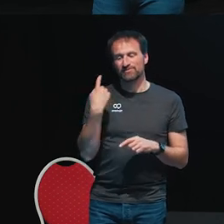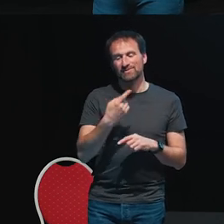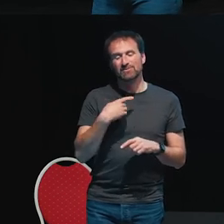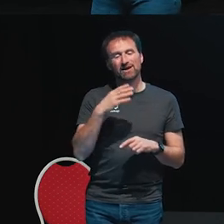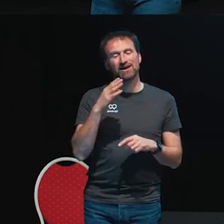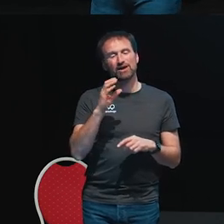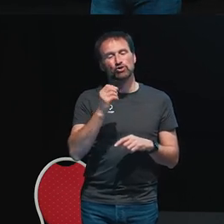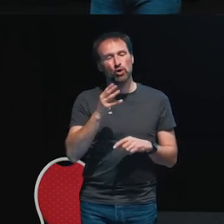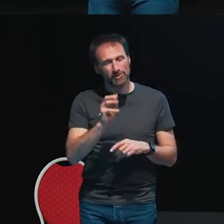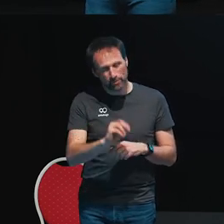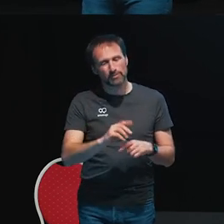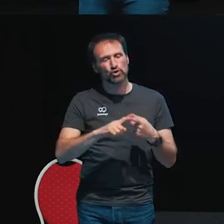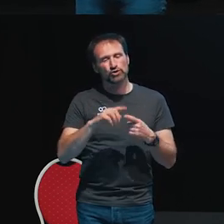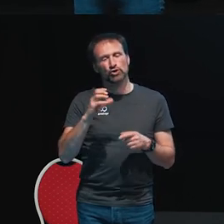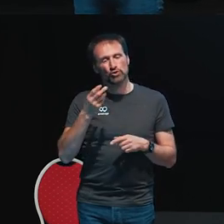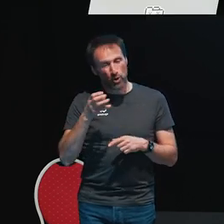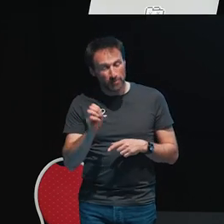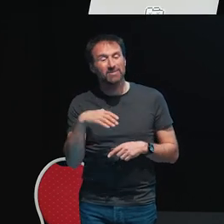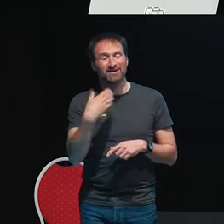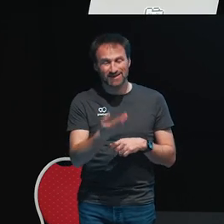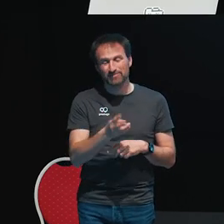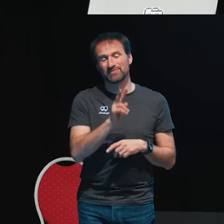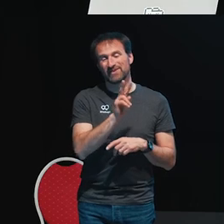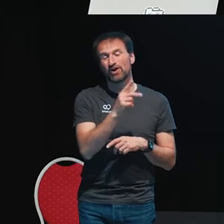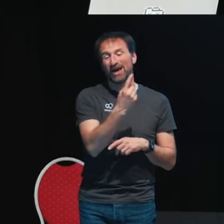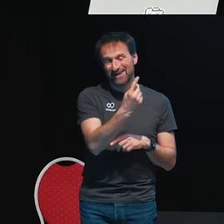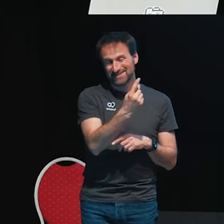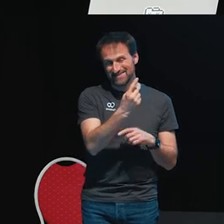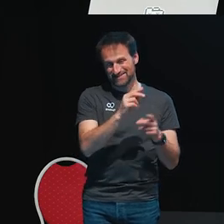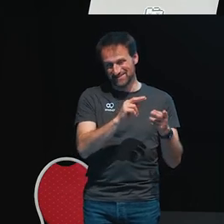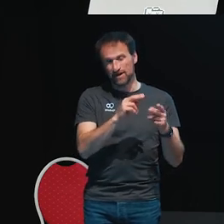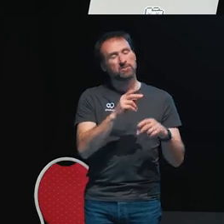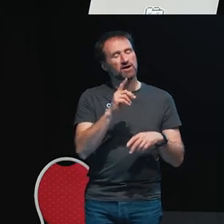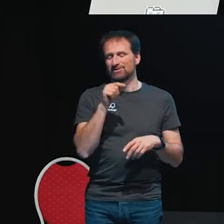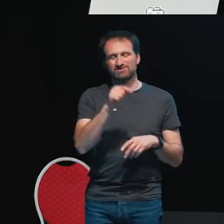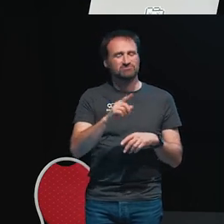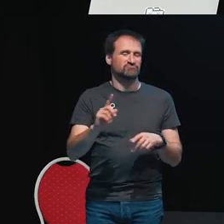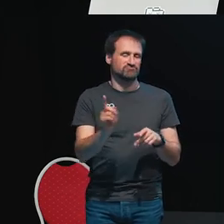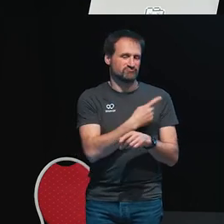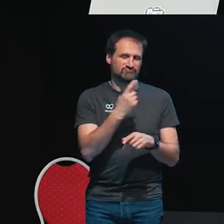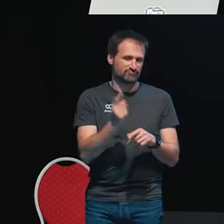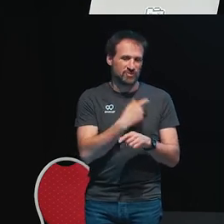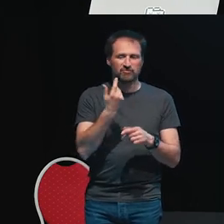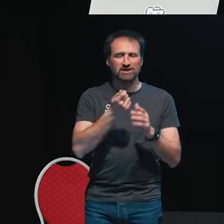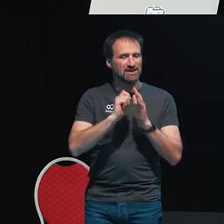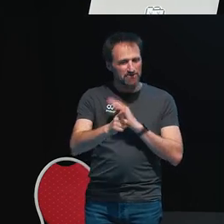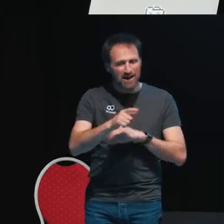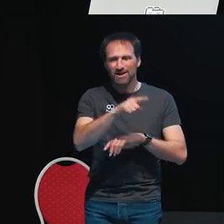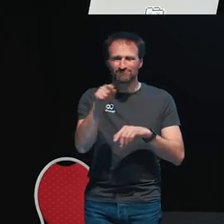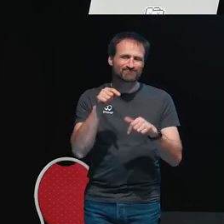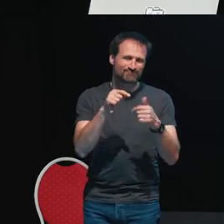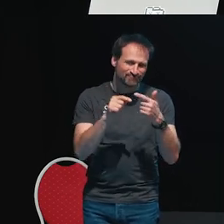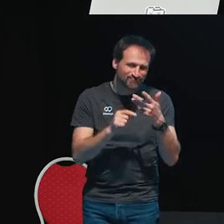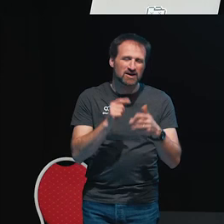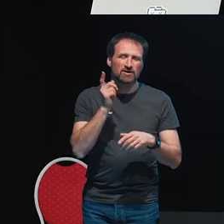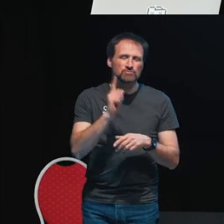Chrome, needs to get rid of it. So there was an email about intent to deprecate and remove that details all the timeline and process of